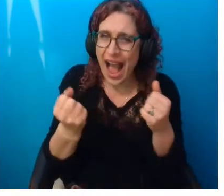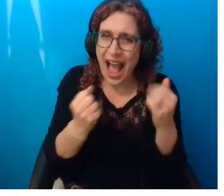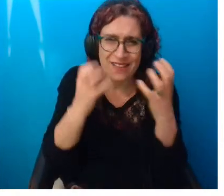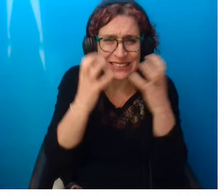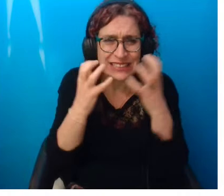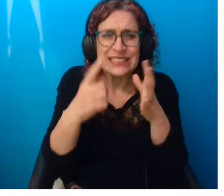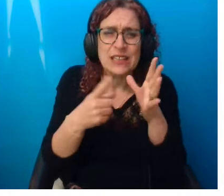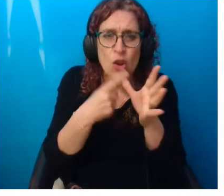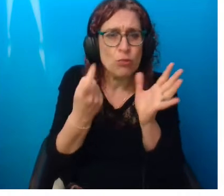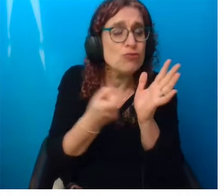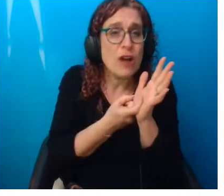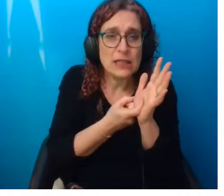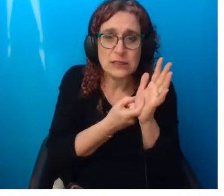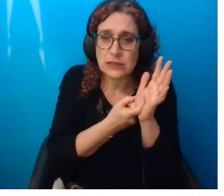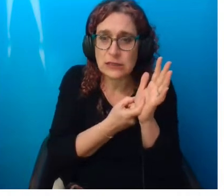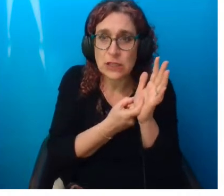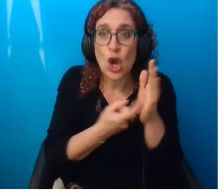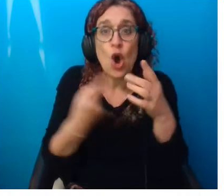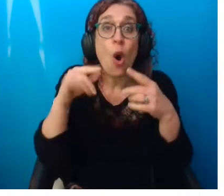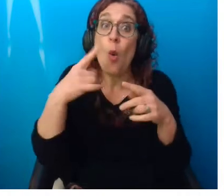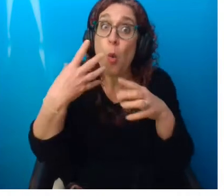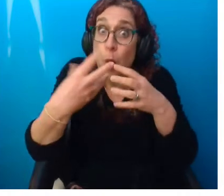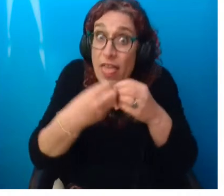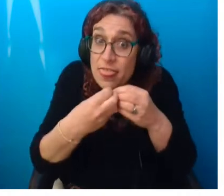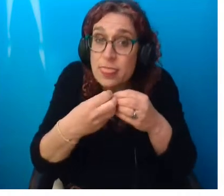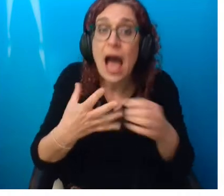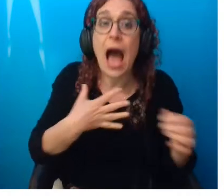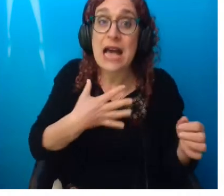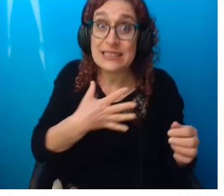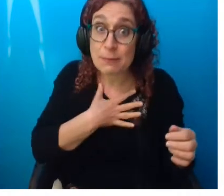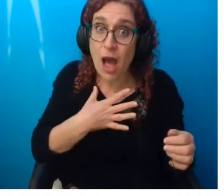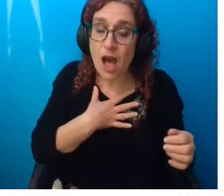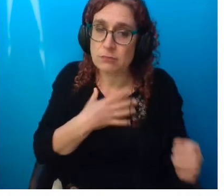and concomitant asthma symptoms.